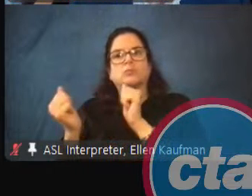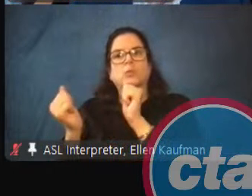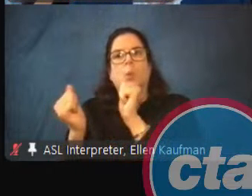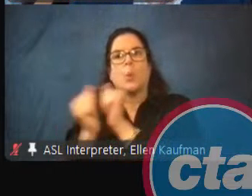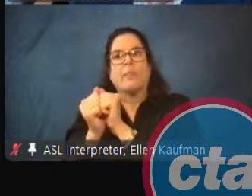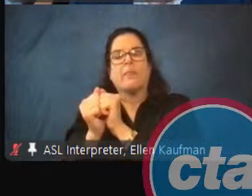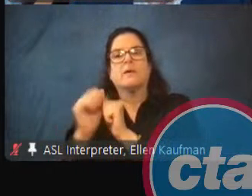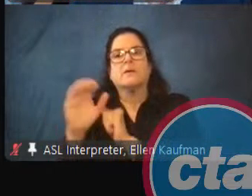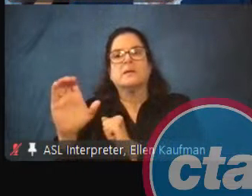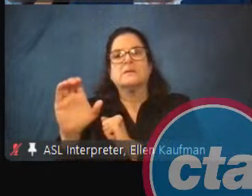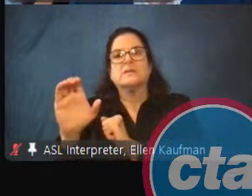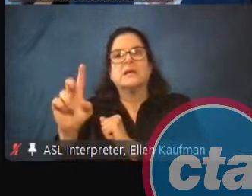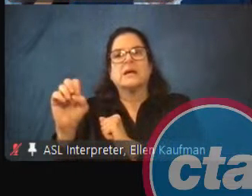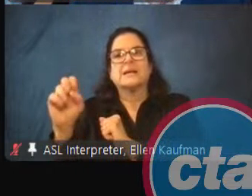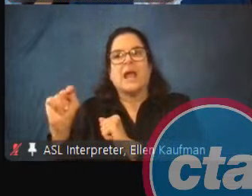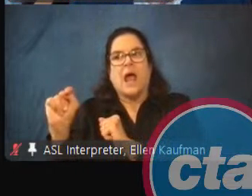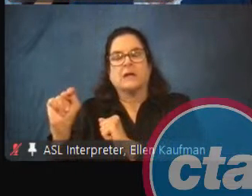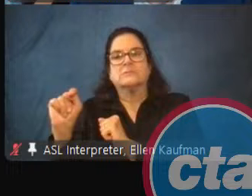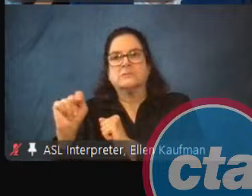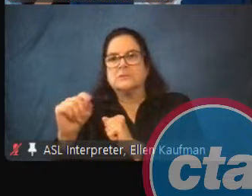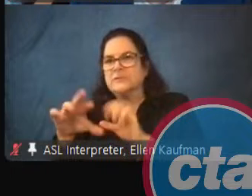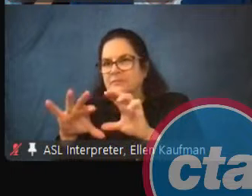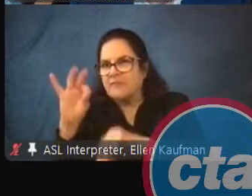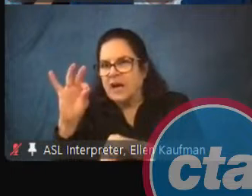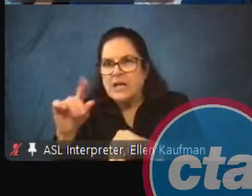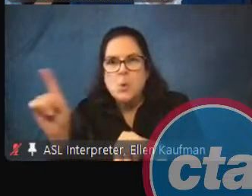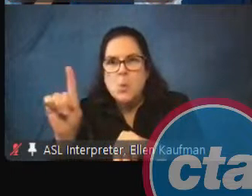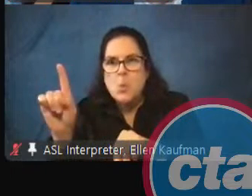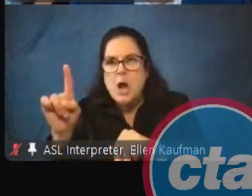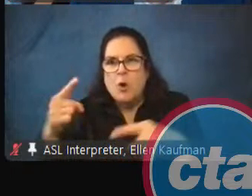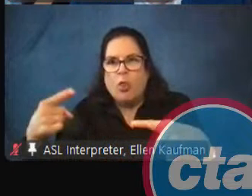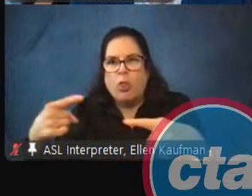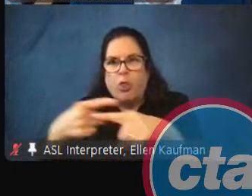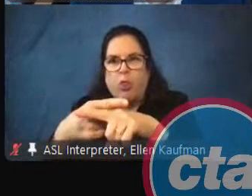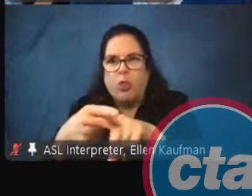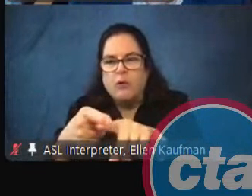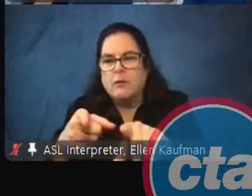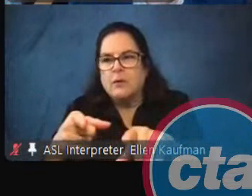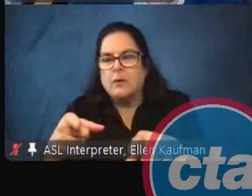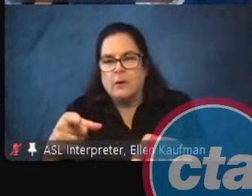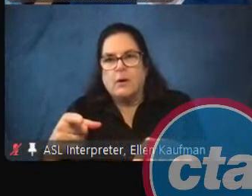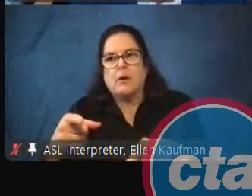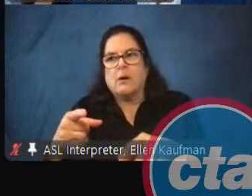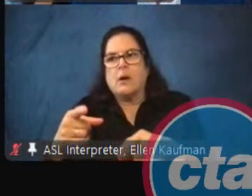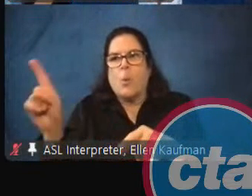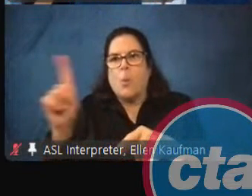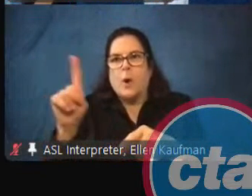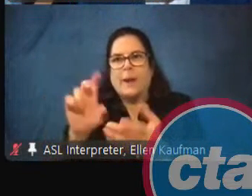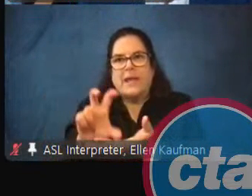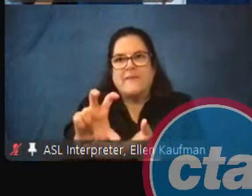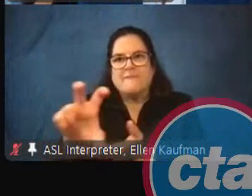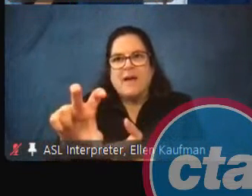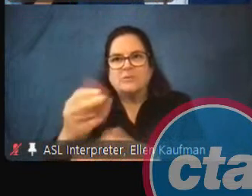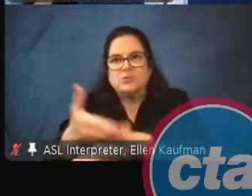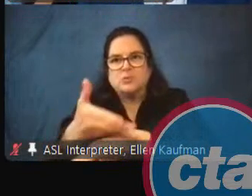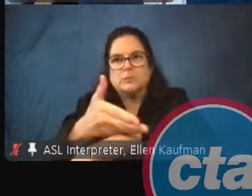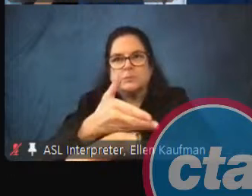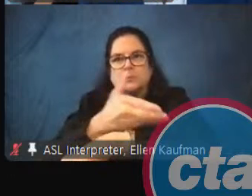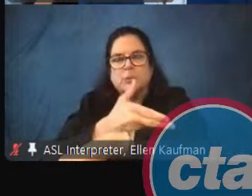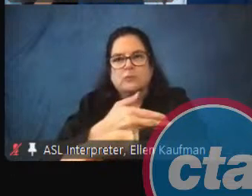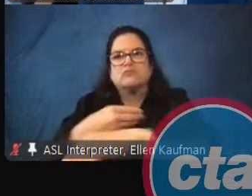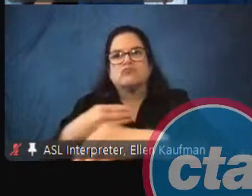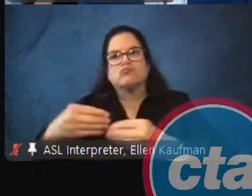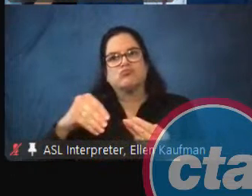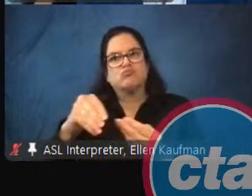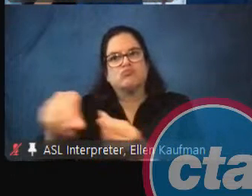that we can make strategic infrastructure investments to speed up the bus now. So what I would say is all of these are moving on dual tracks. We're looking at where